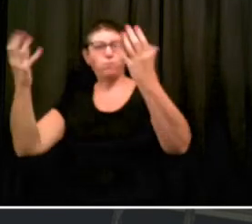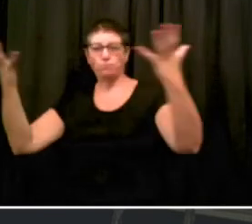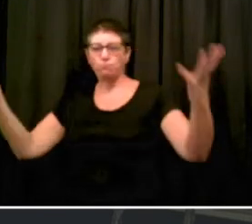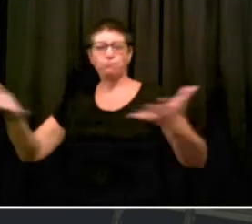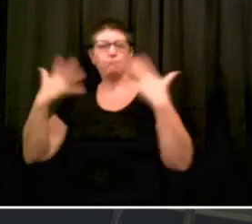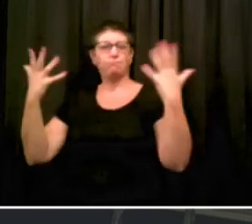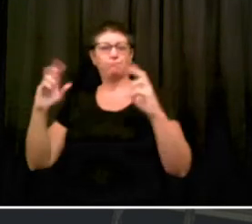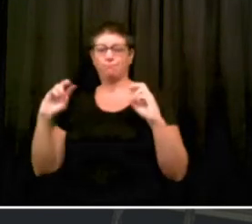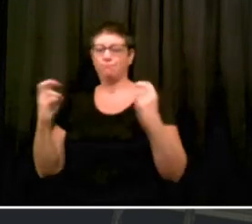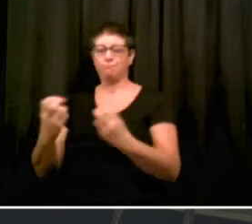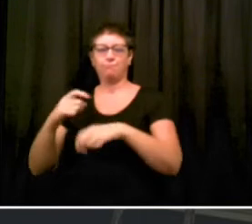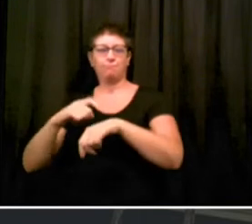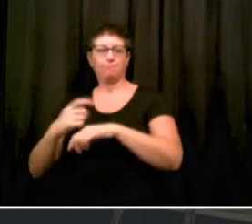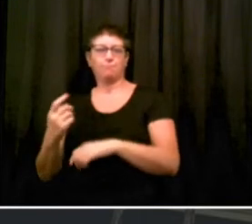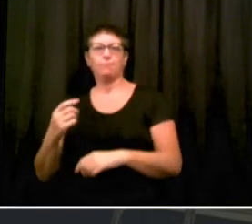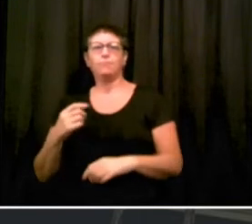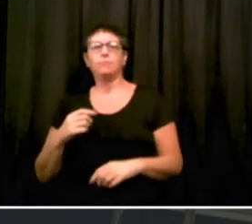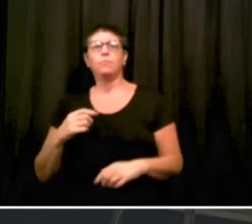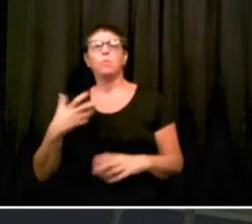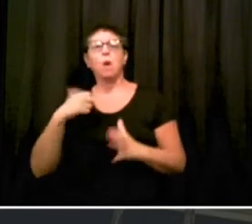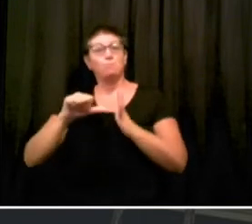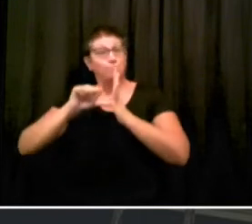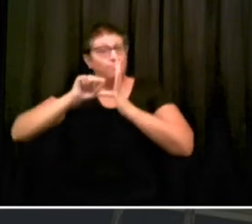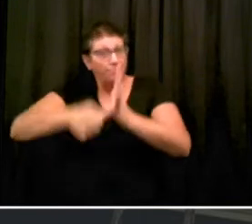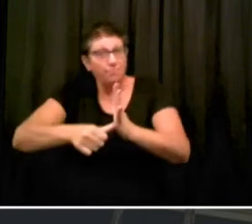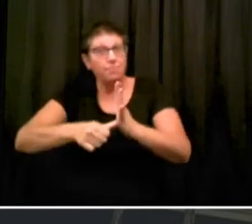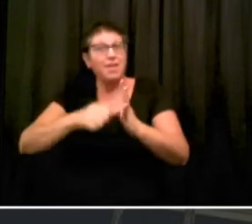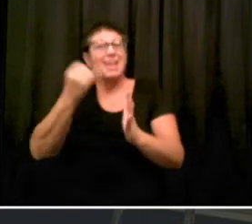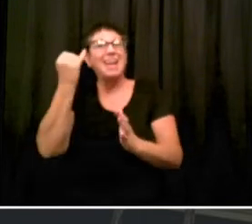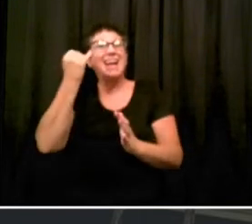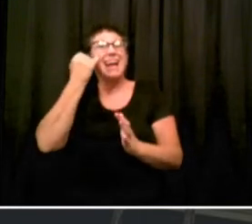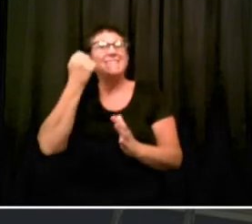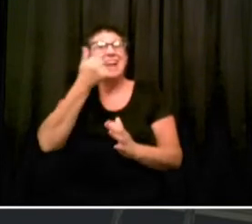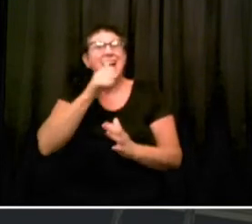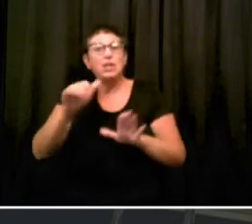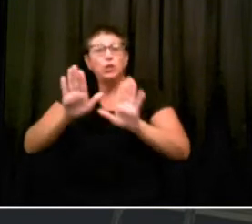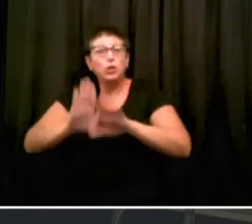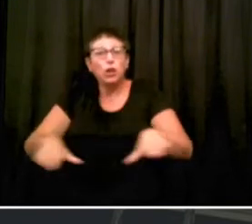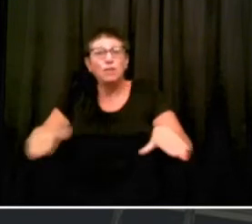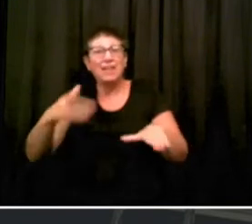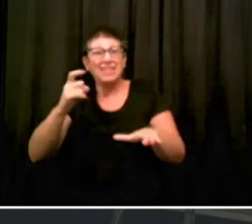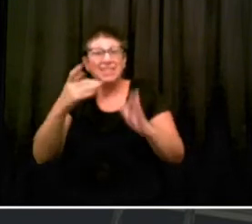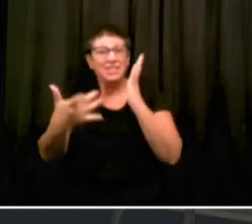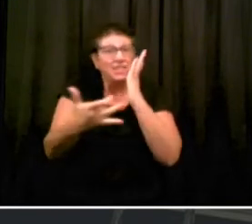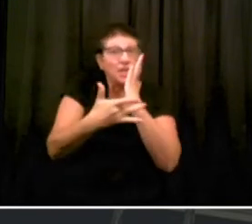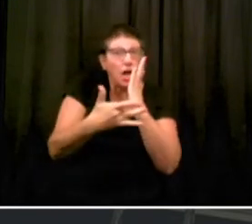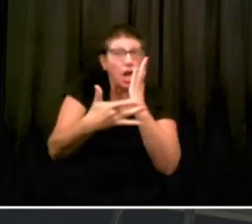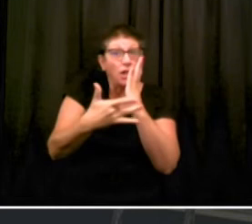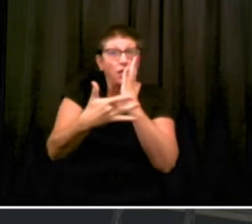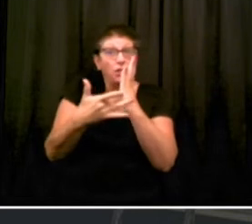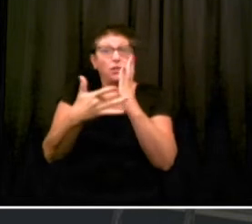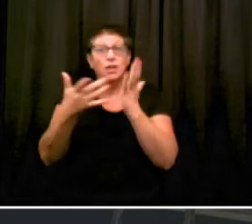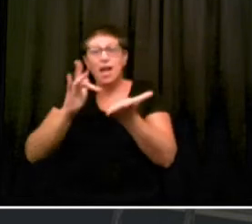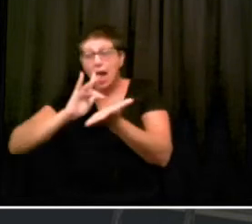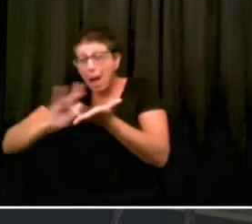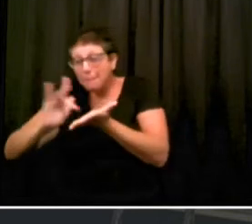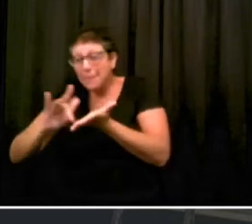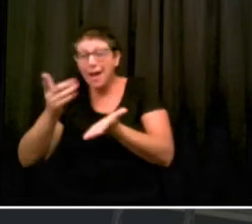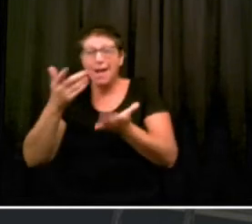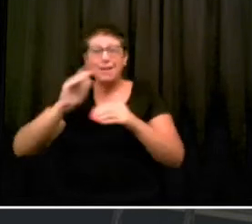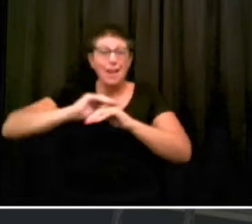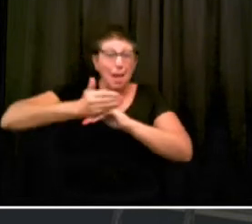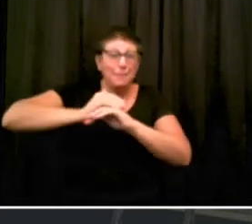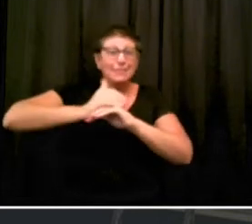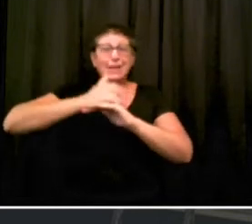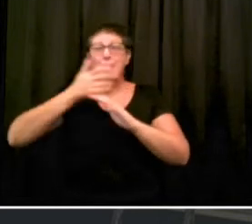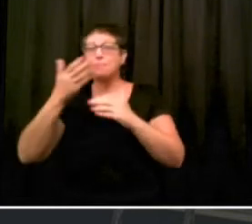need devices to participate in the remote learning that they'll be involved in, whether it's in a blended learning format or all